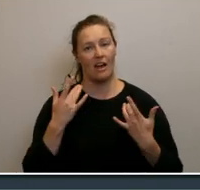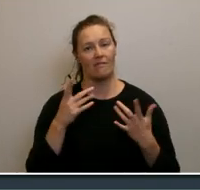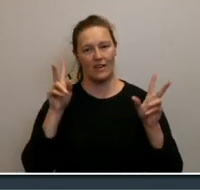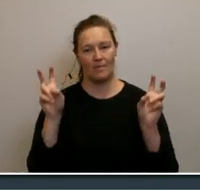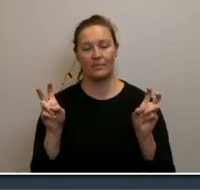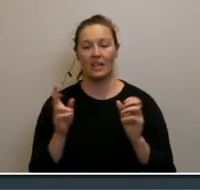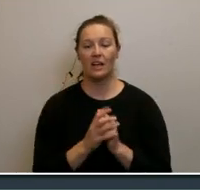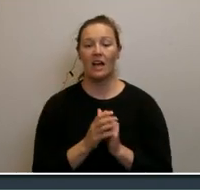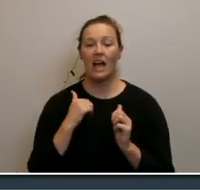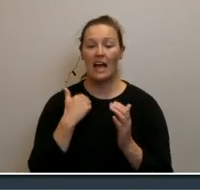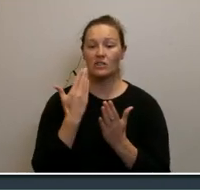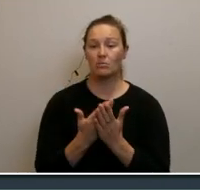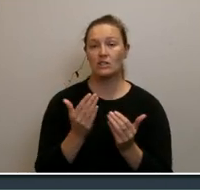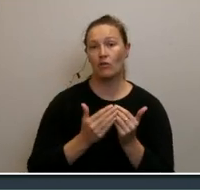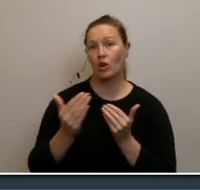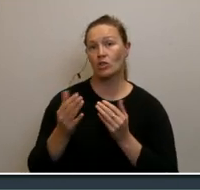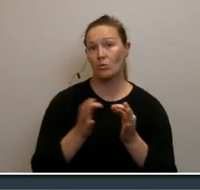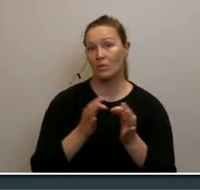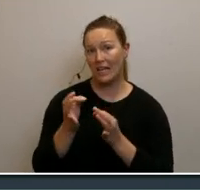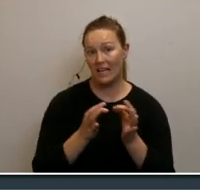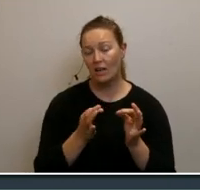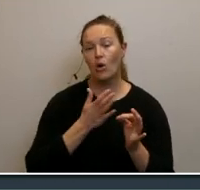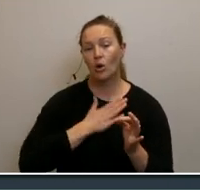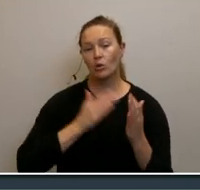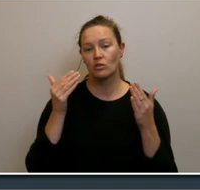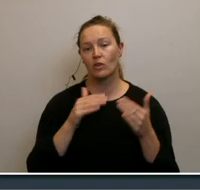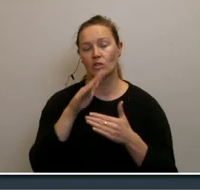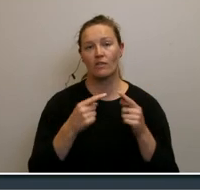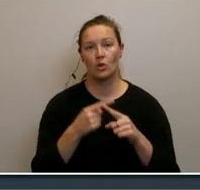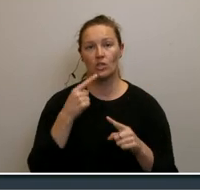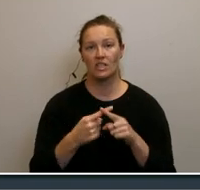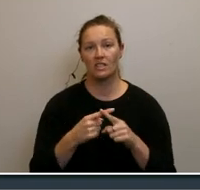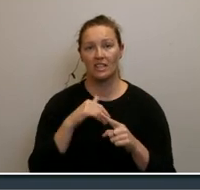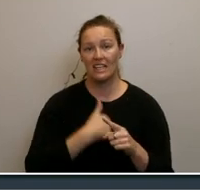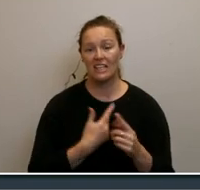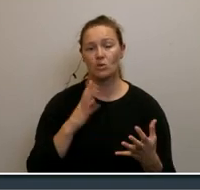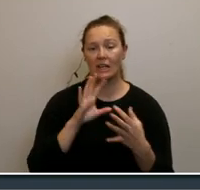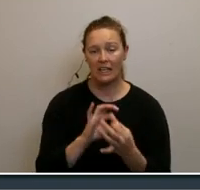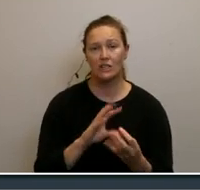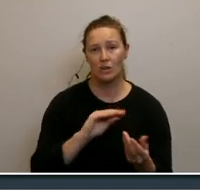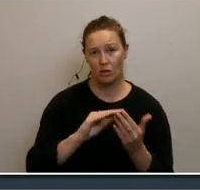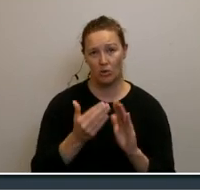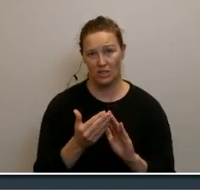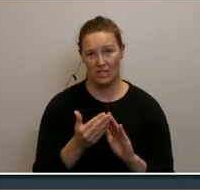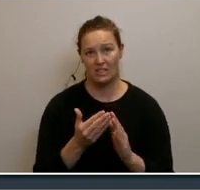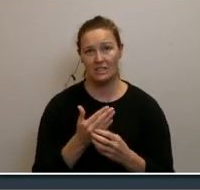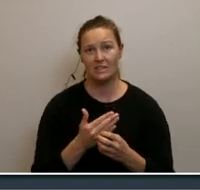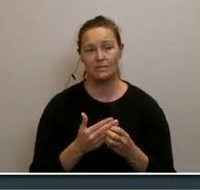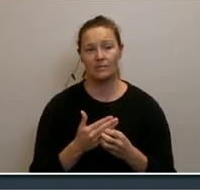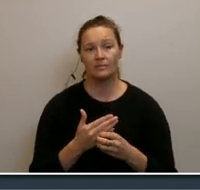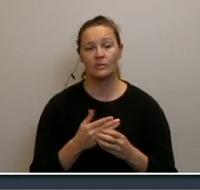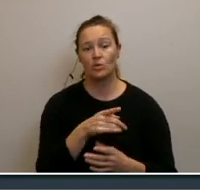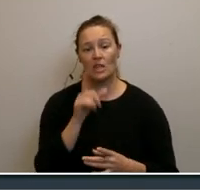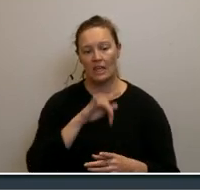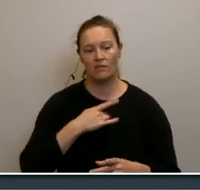long-term plan, we want to focus on the urgent and currently unmet need to engage with our communities so that they develop the confidence